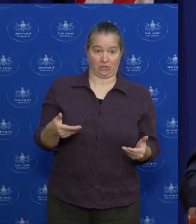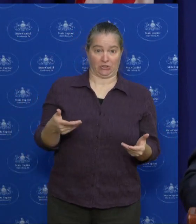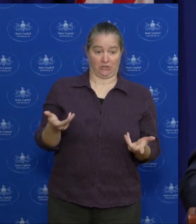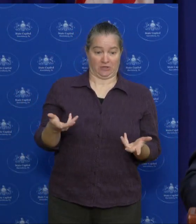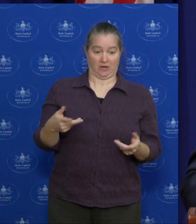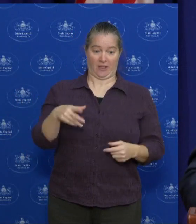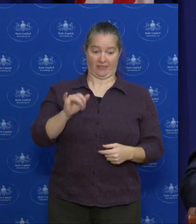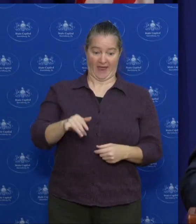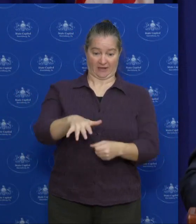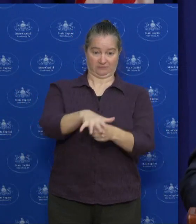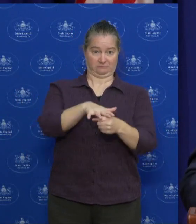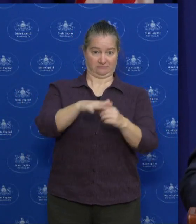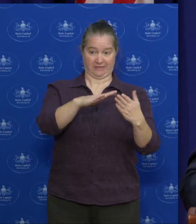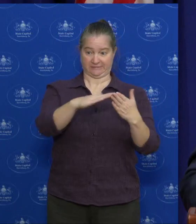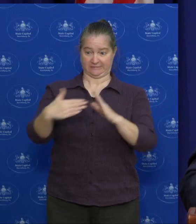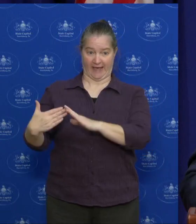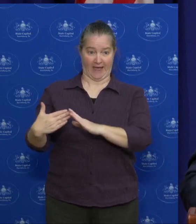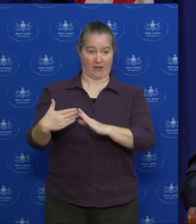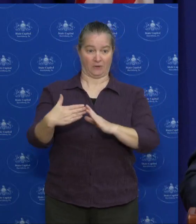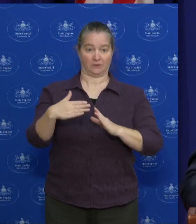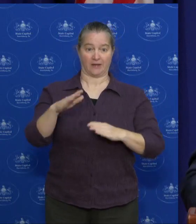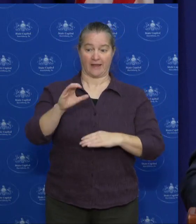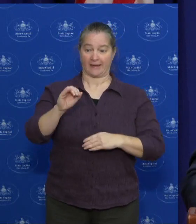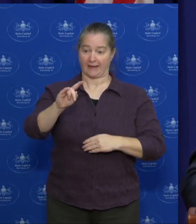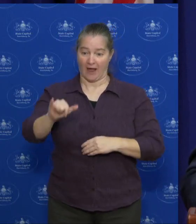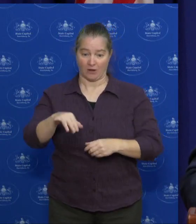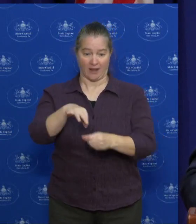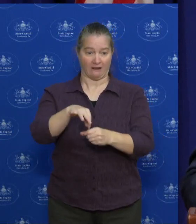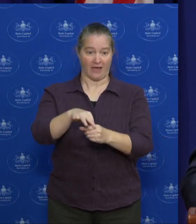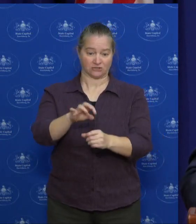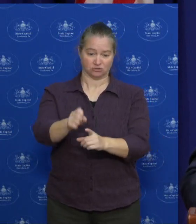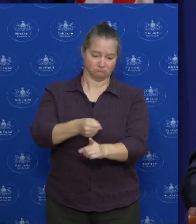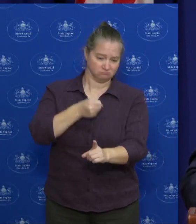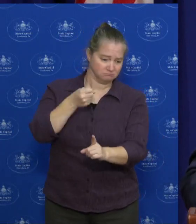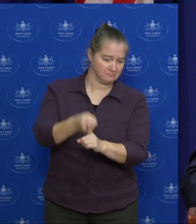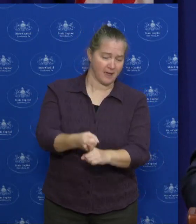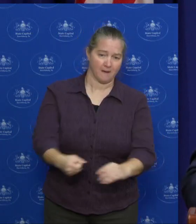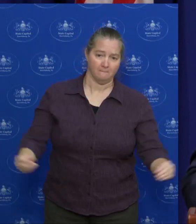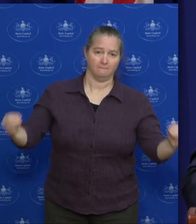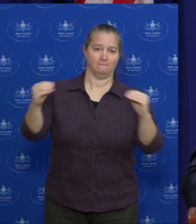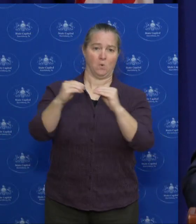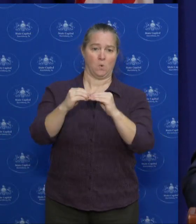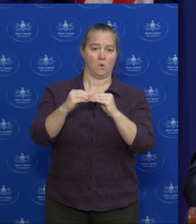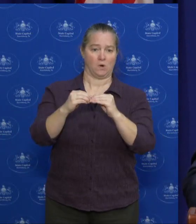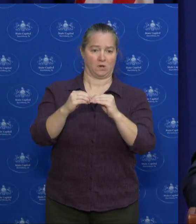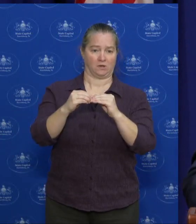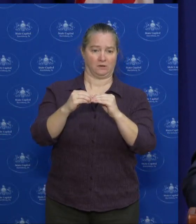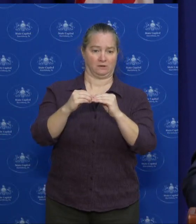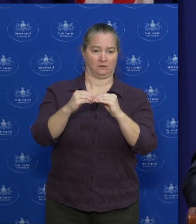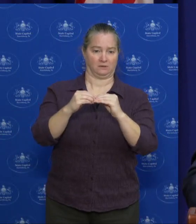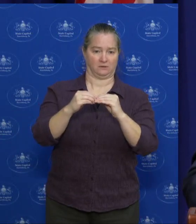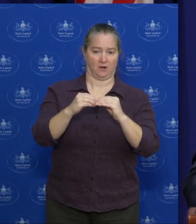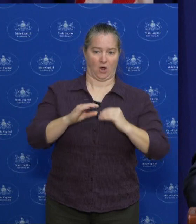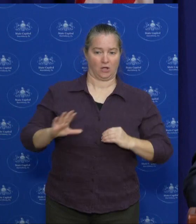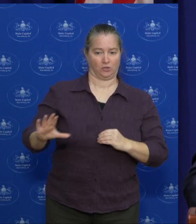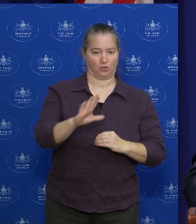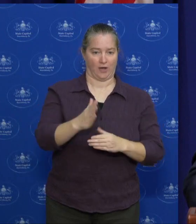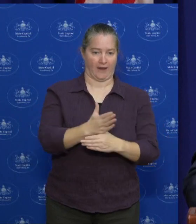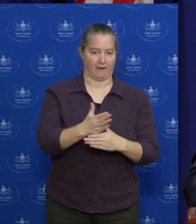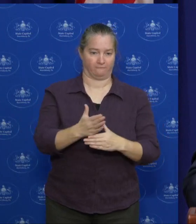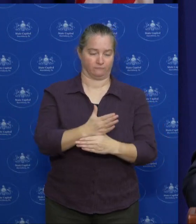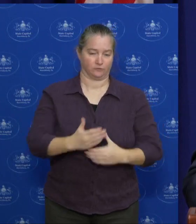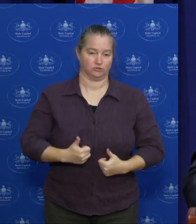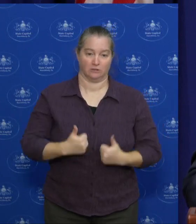municipal election has a far greater impact on the average life of a